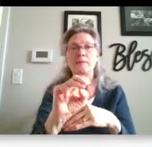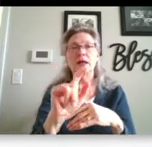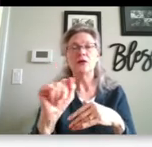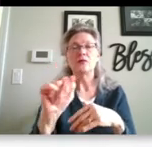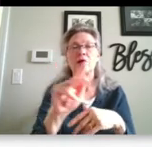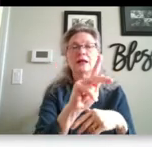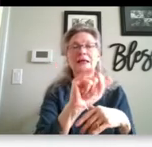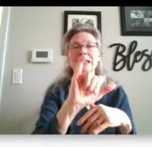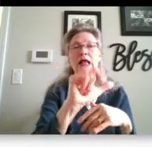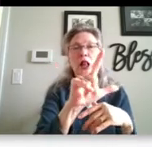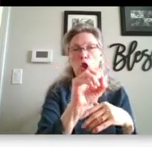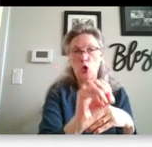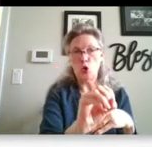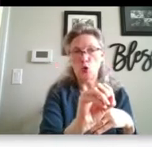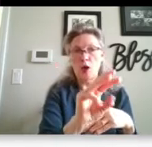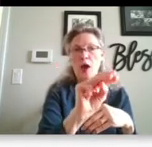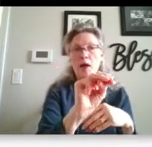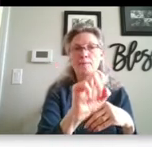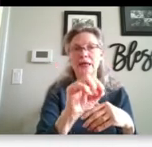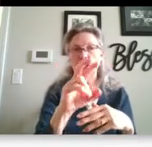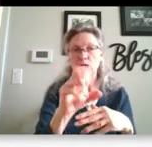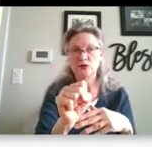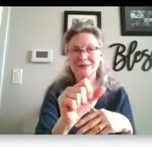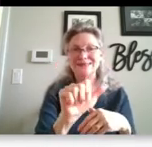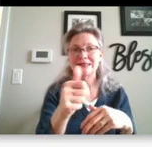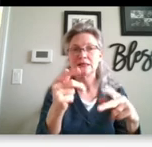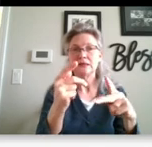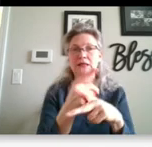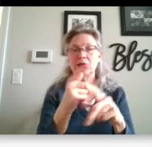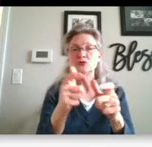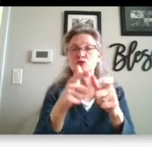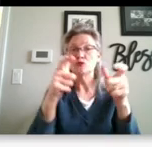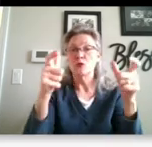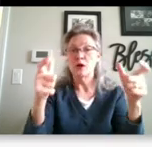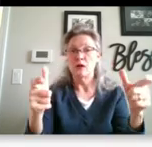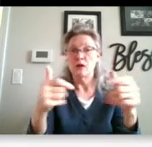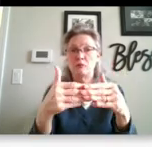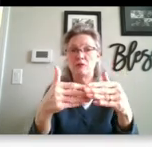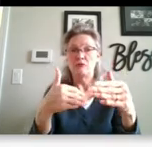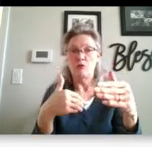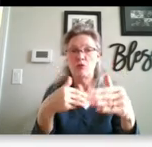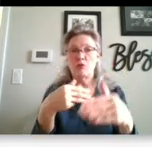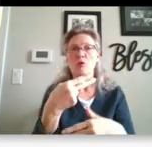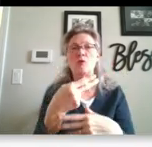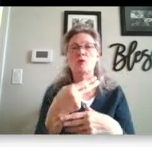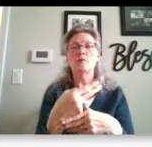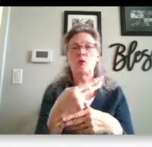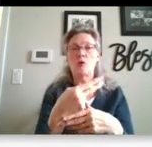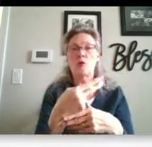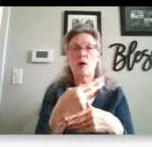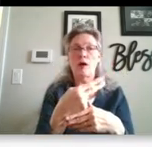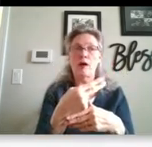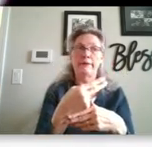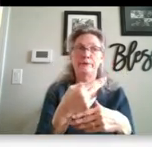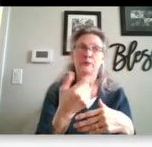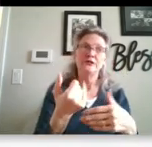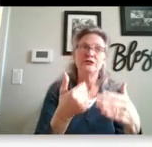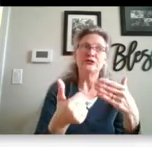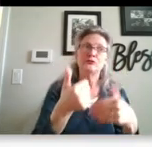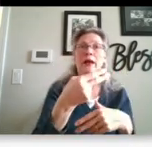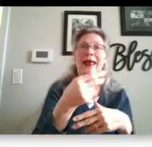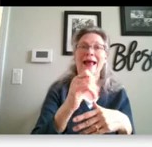kilometers are 10 times greater than what came before it, which in this case is hectometers. This works